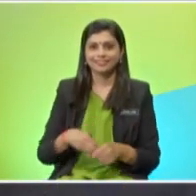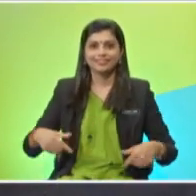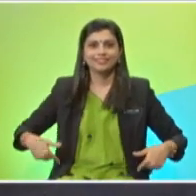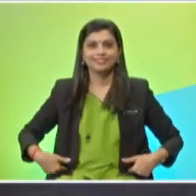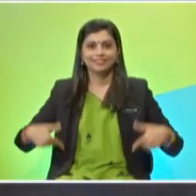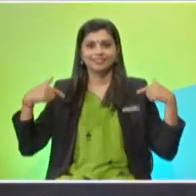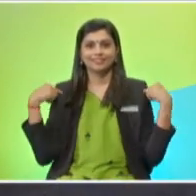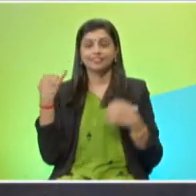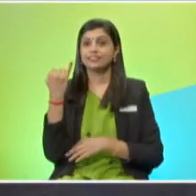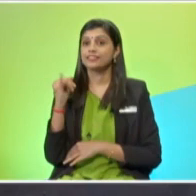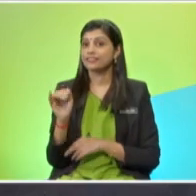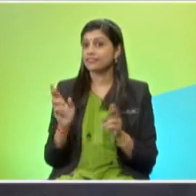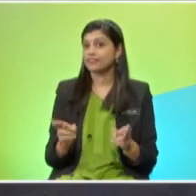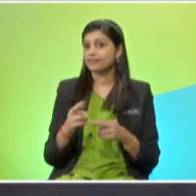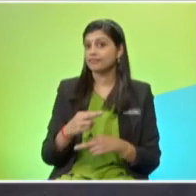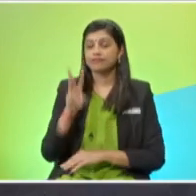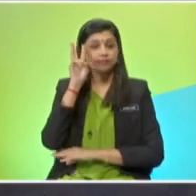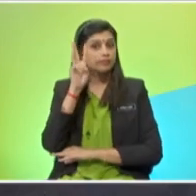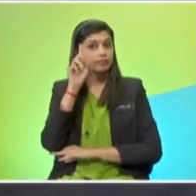In the living room, you can watch TV.